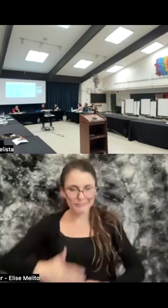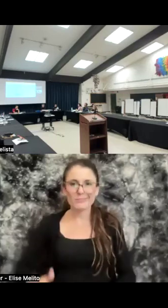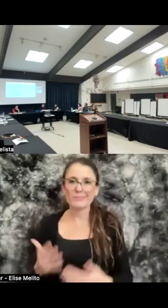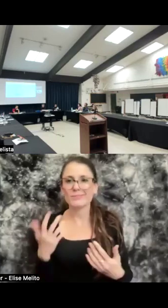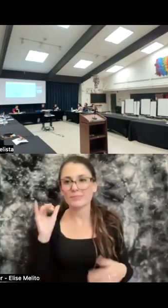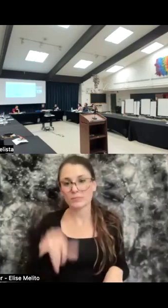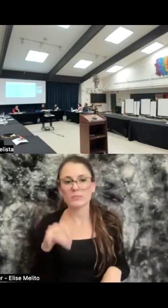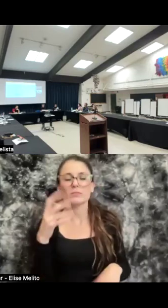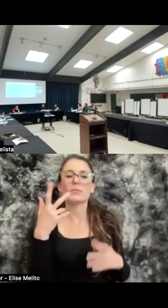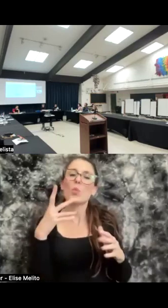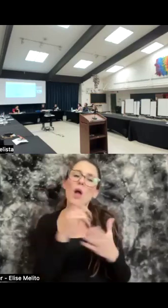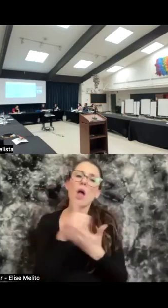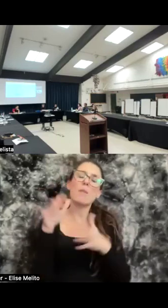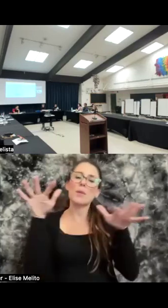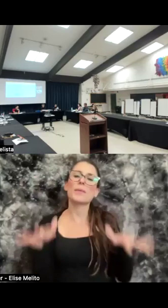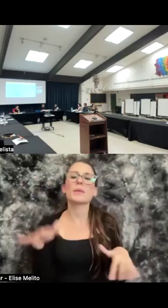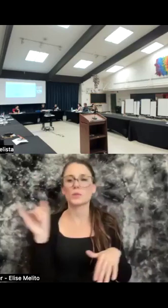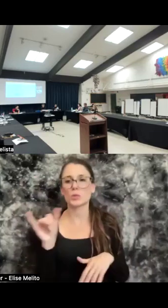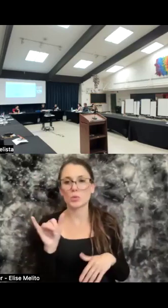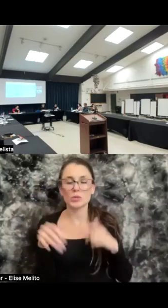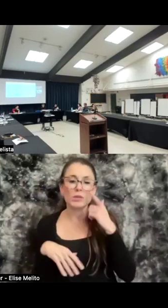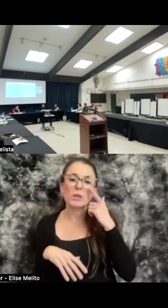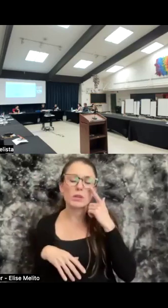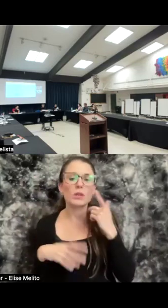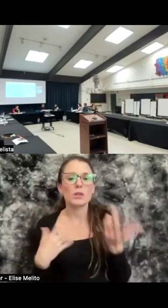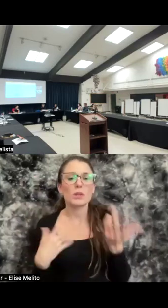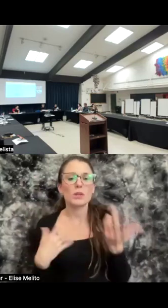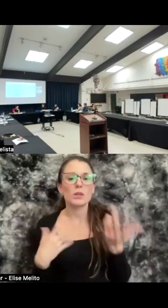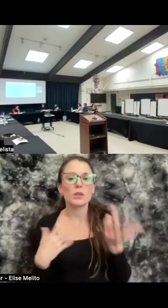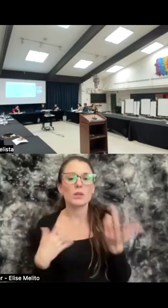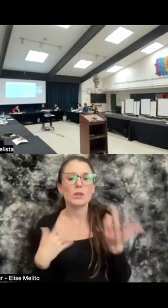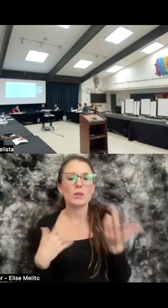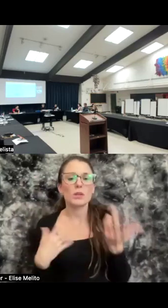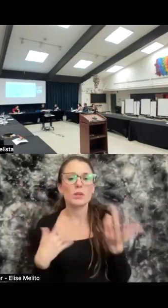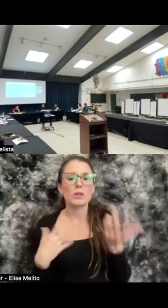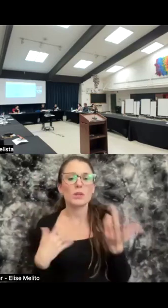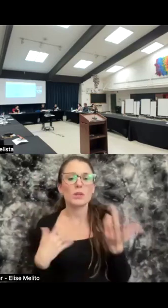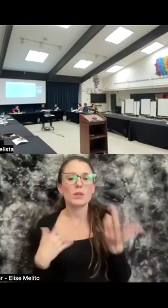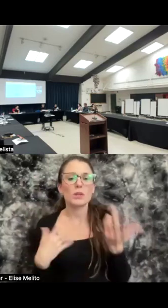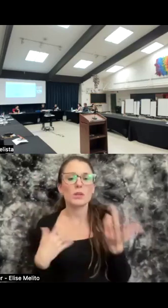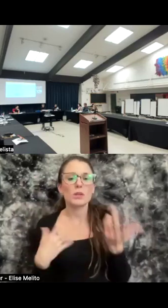of part of that wind down period. And those are for our kiddos that have a little action.